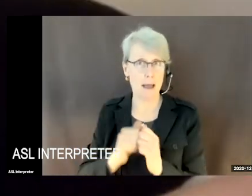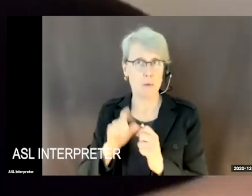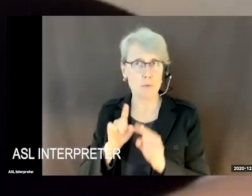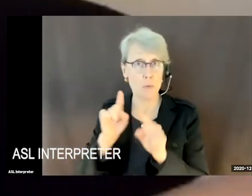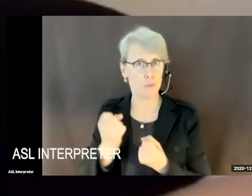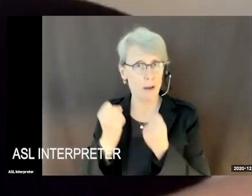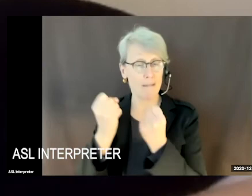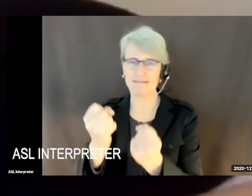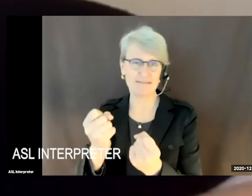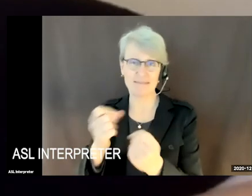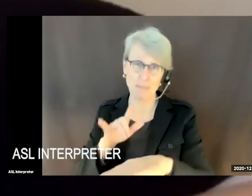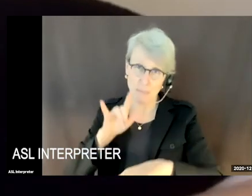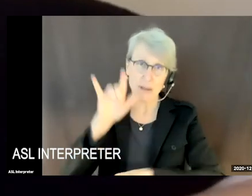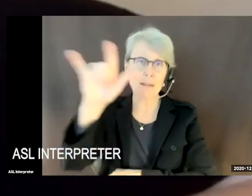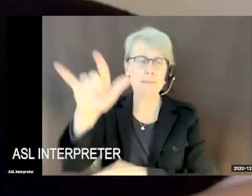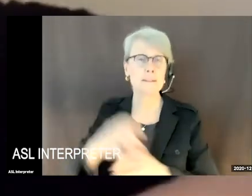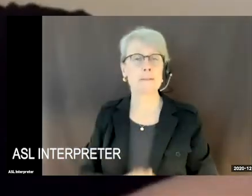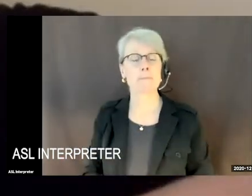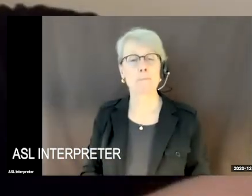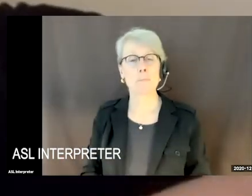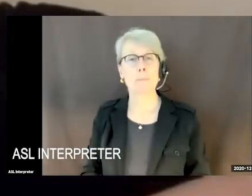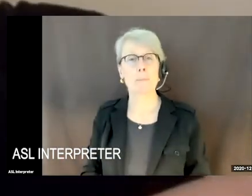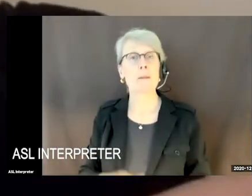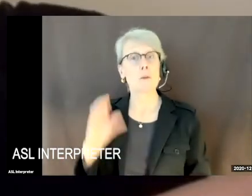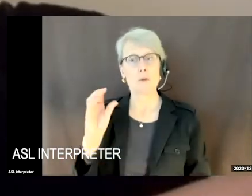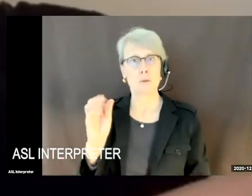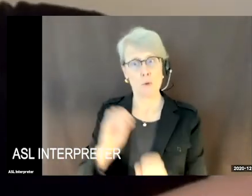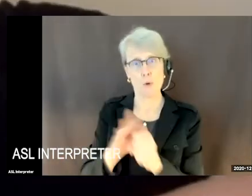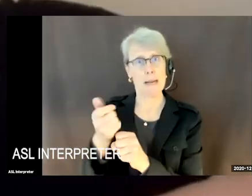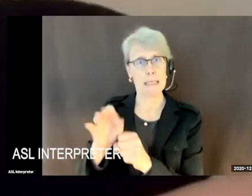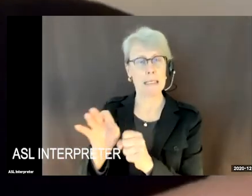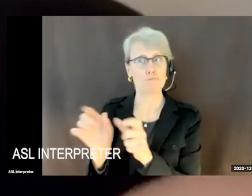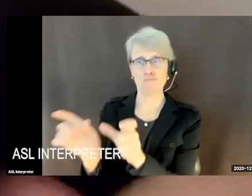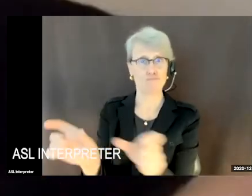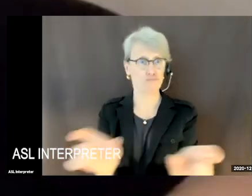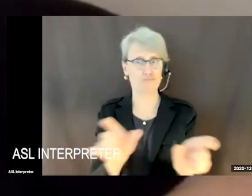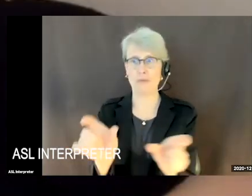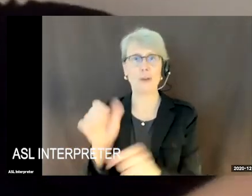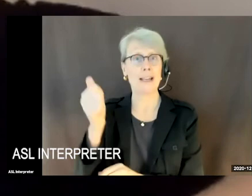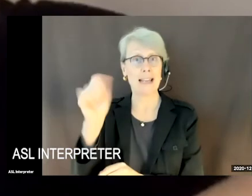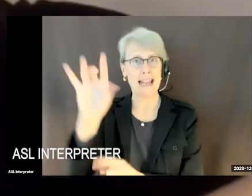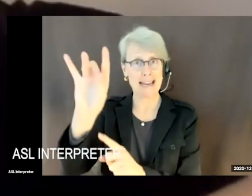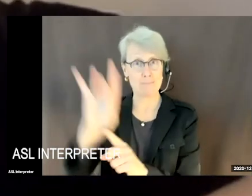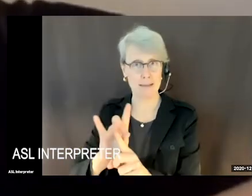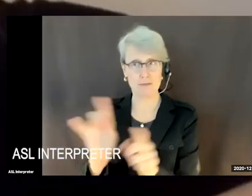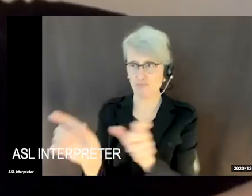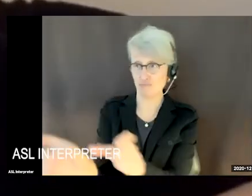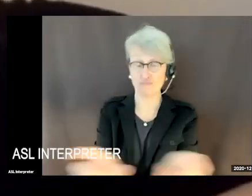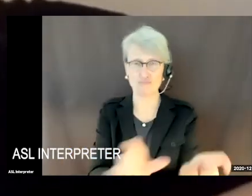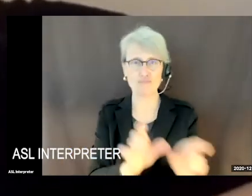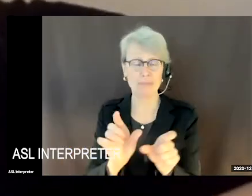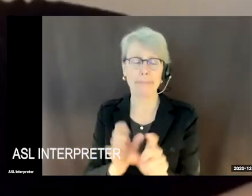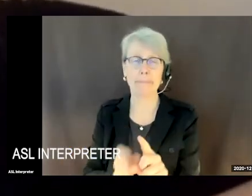Nunavut is an isolated territory, only accessible by air. So lucky enough, we were able to keep